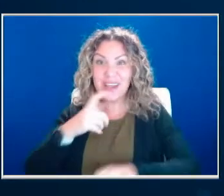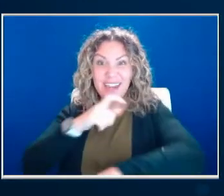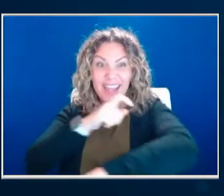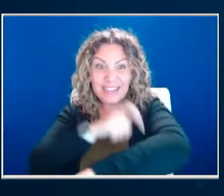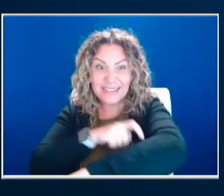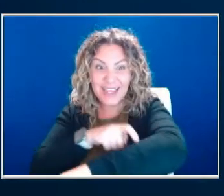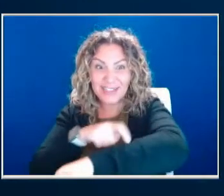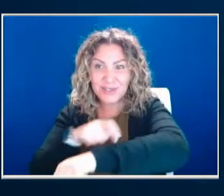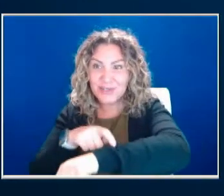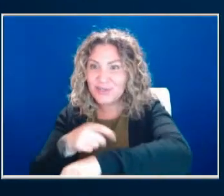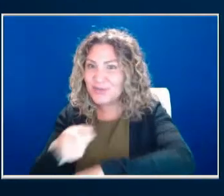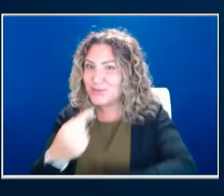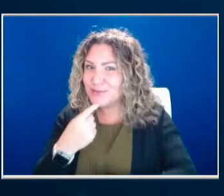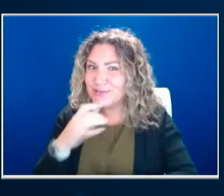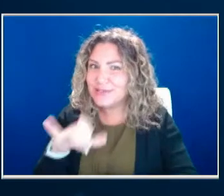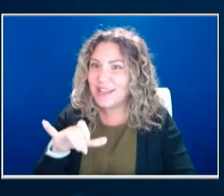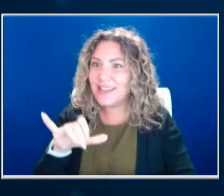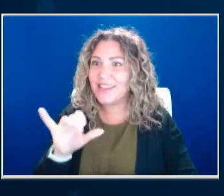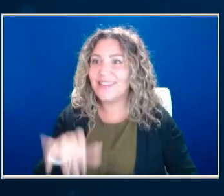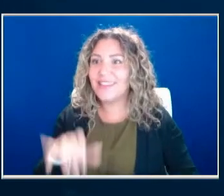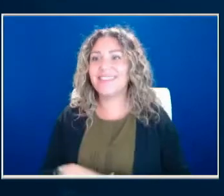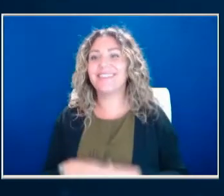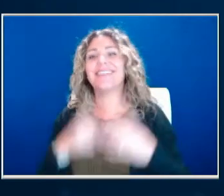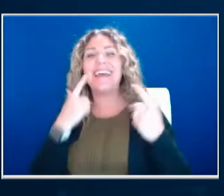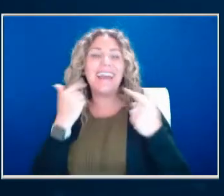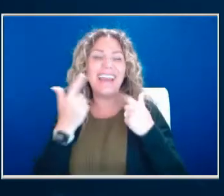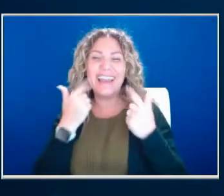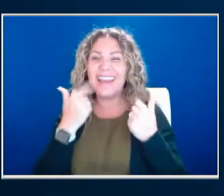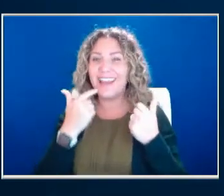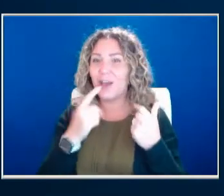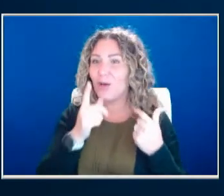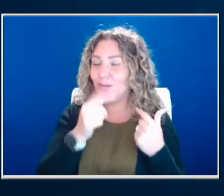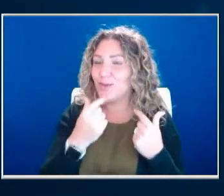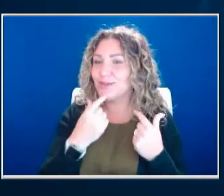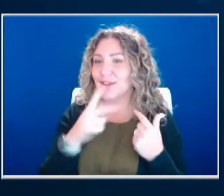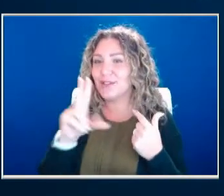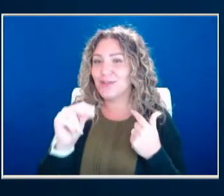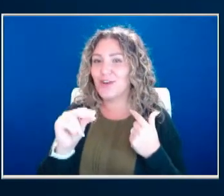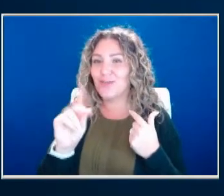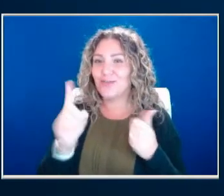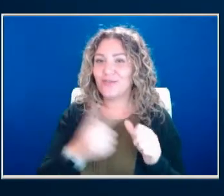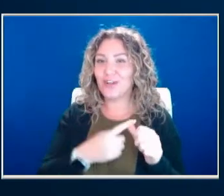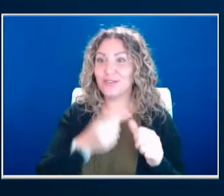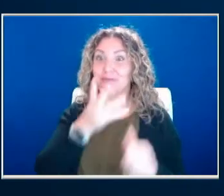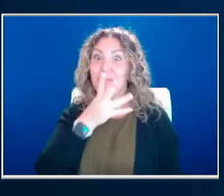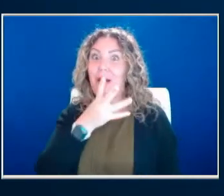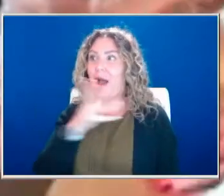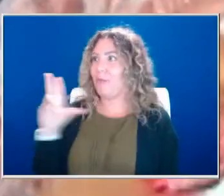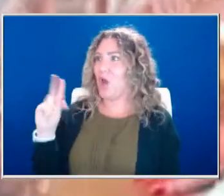said? And who said no first, mom or dad?